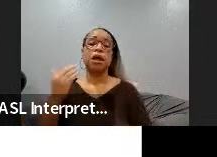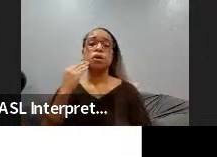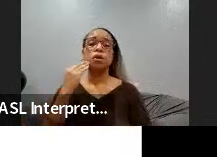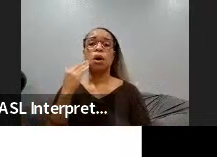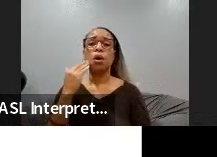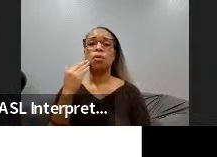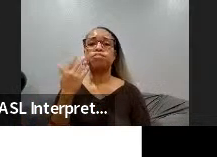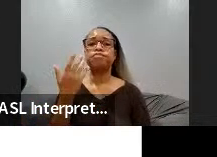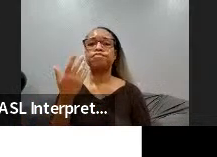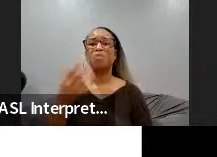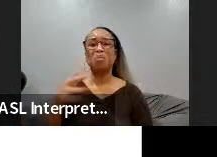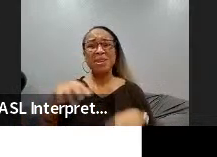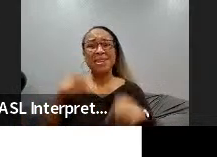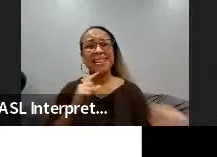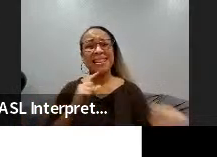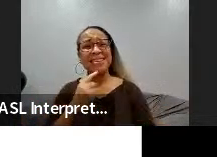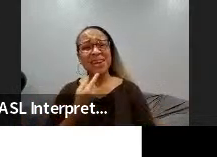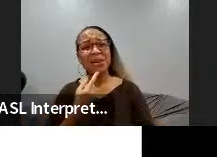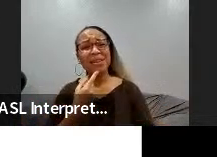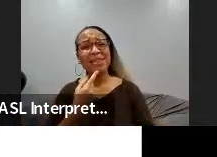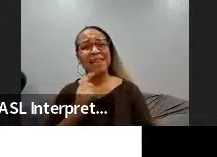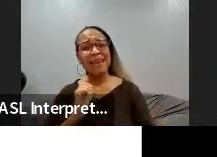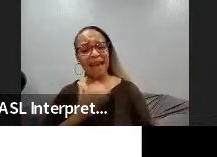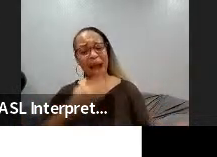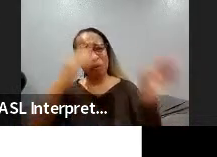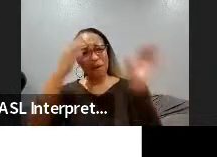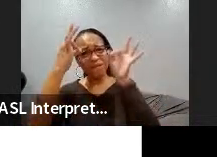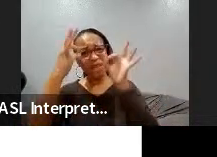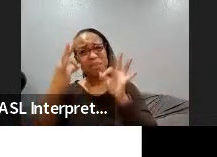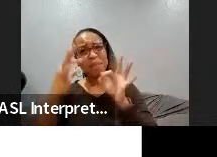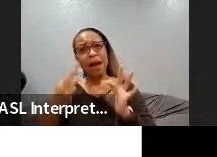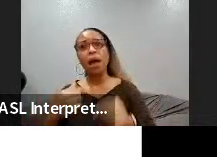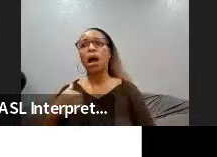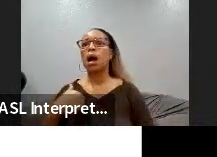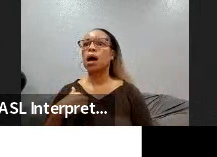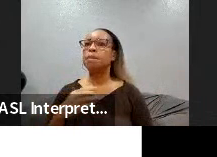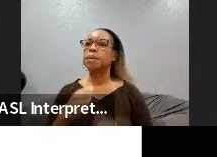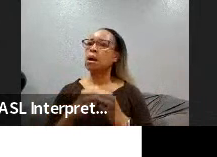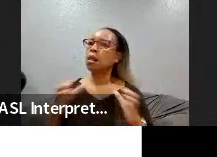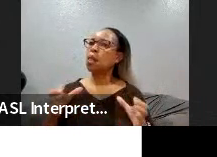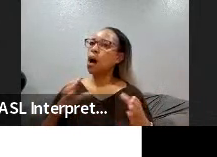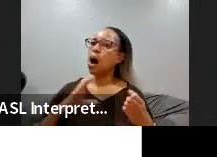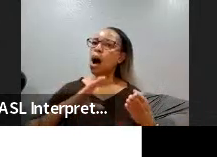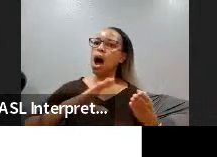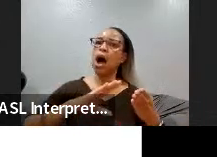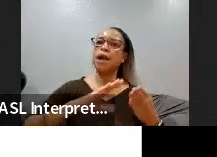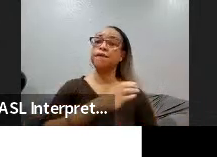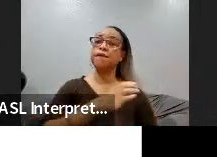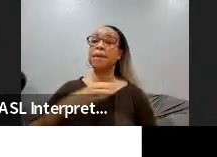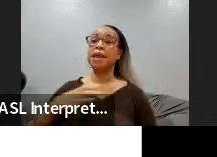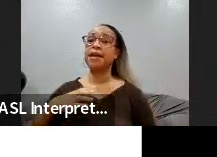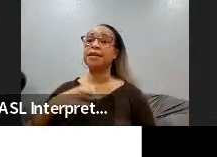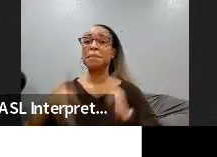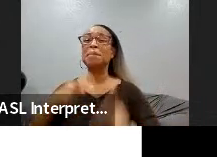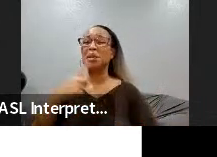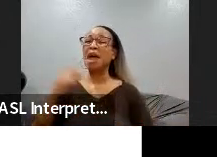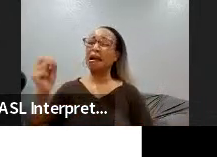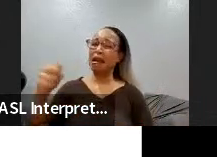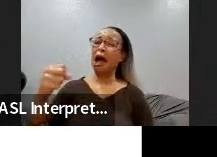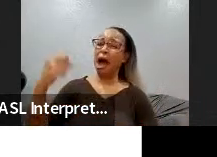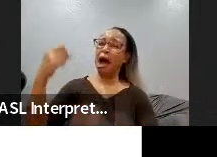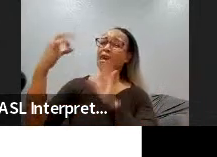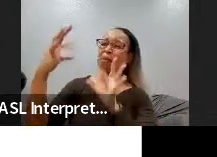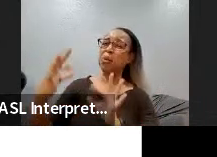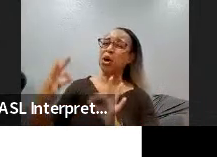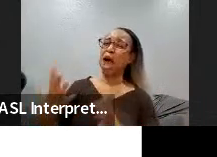would take seriously our input. I've been on a lot of committees where people say they want your input, but it doesn't really feel that